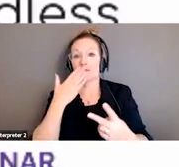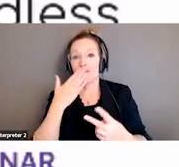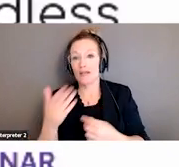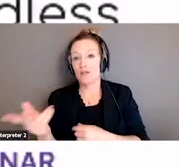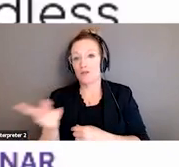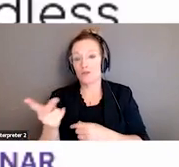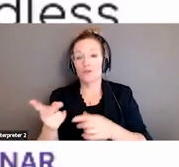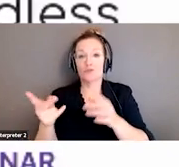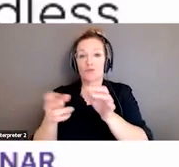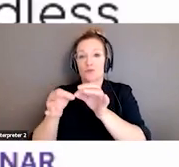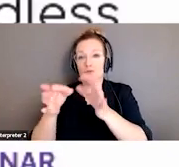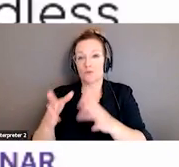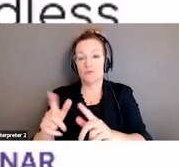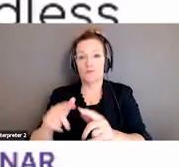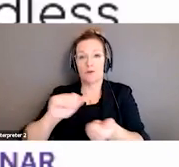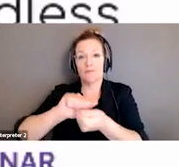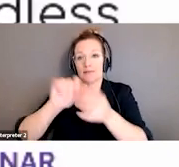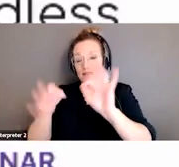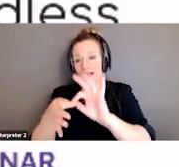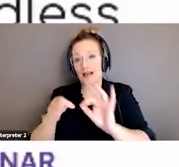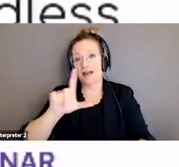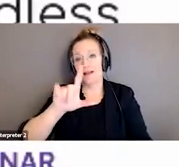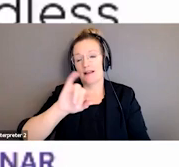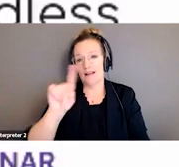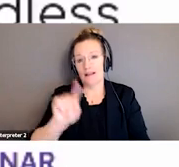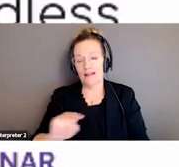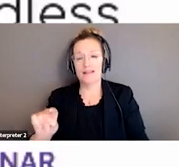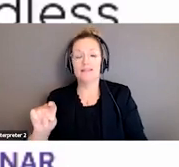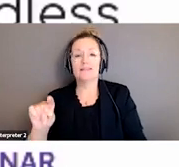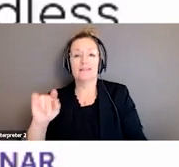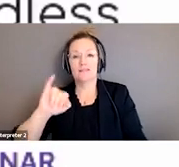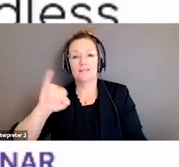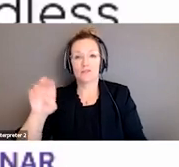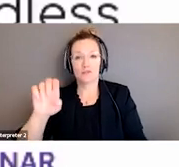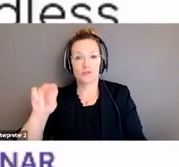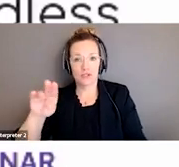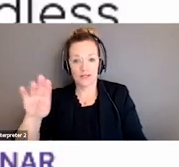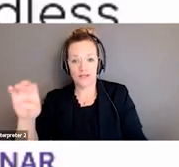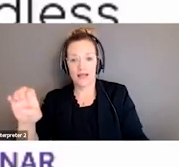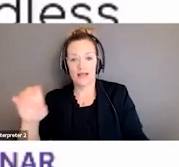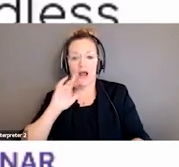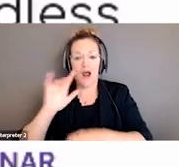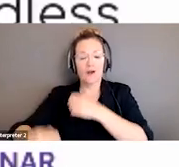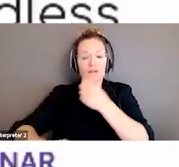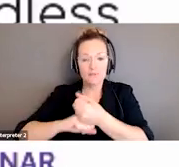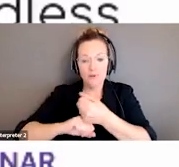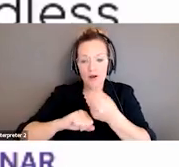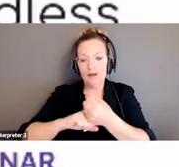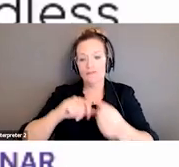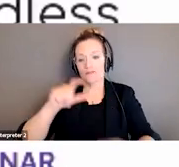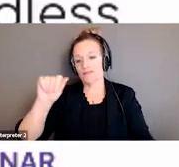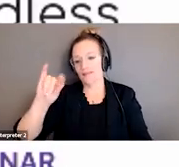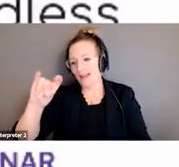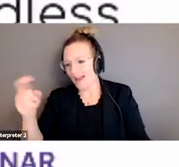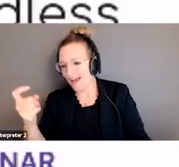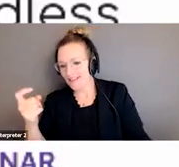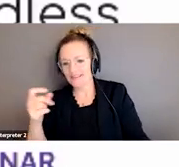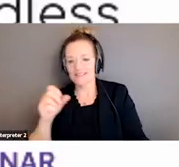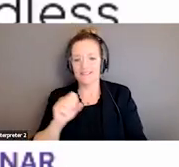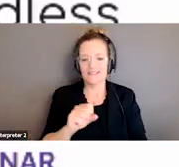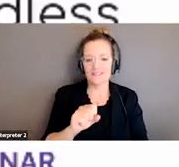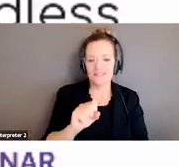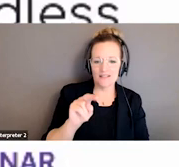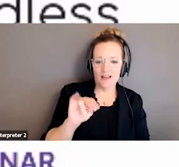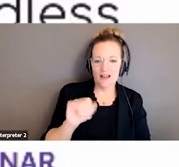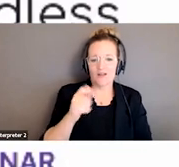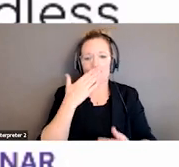interpreters, Liz and Jeanette, to our sponsors, to Alex, Shona, and to all of you. Thanks for being here